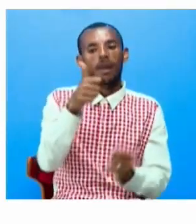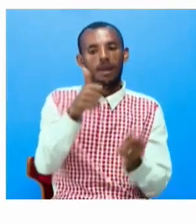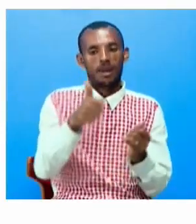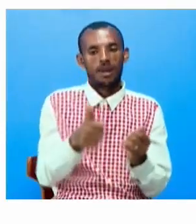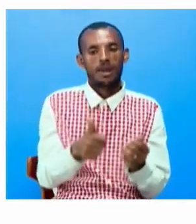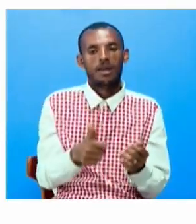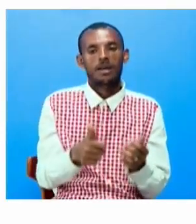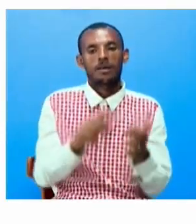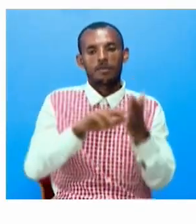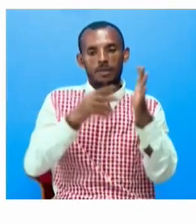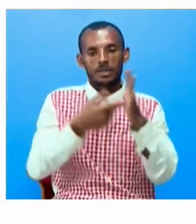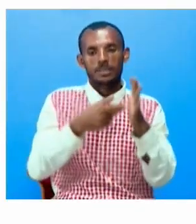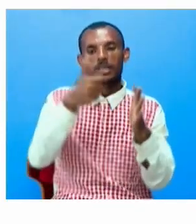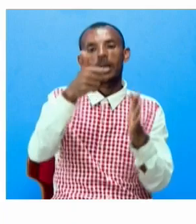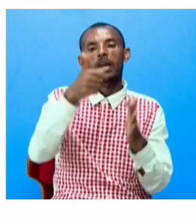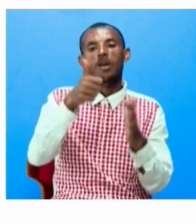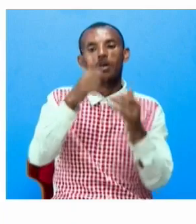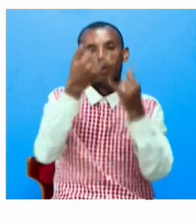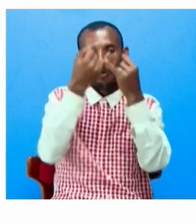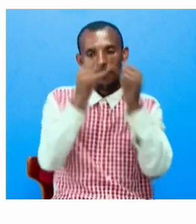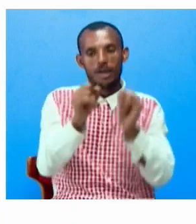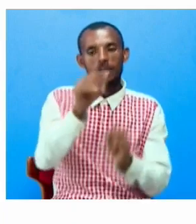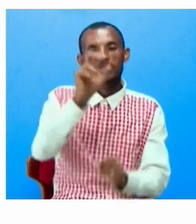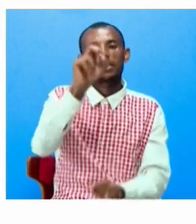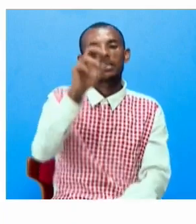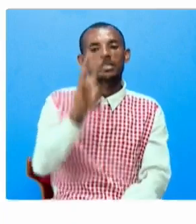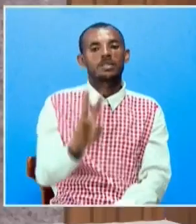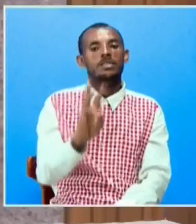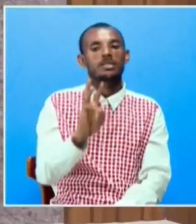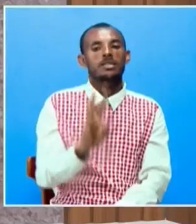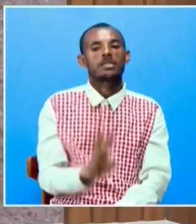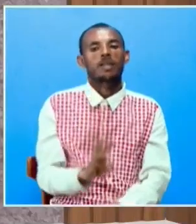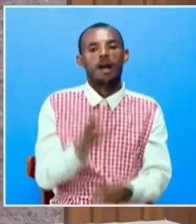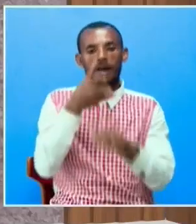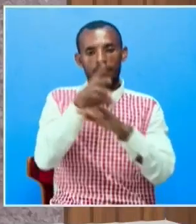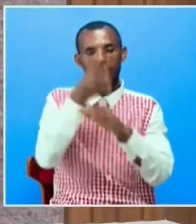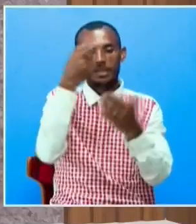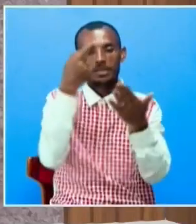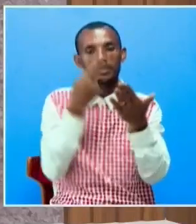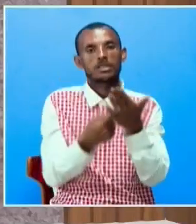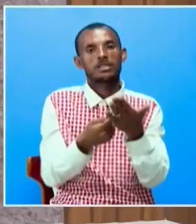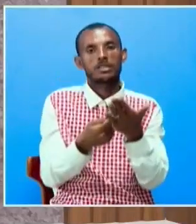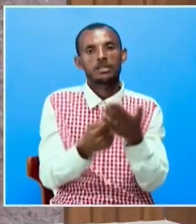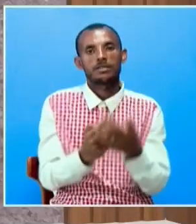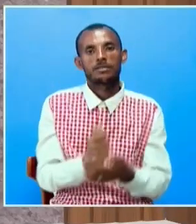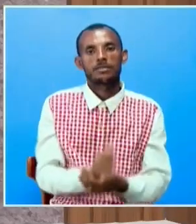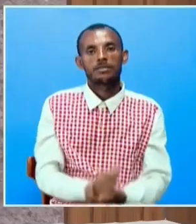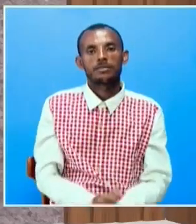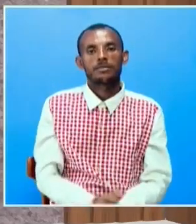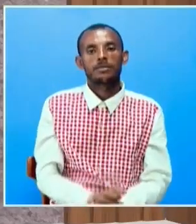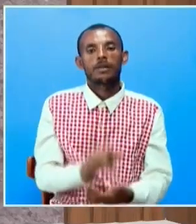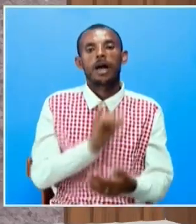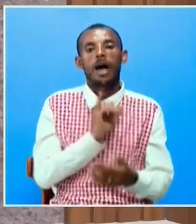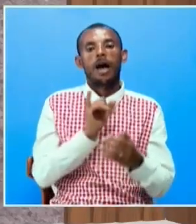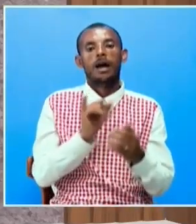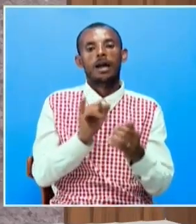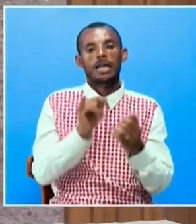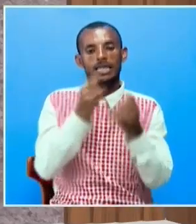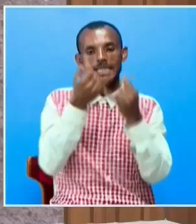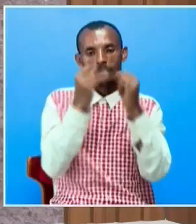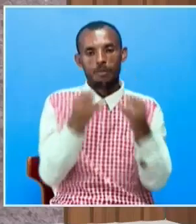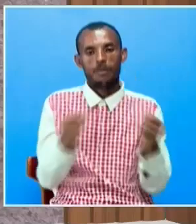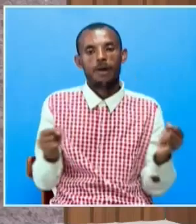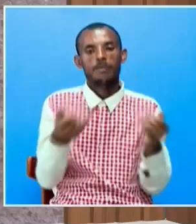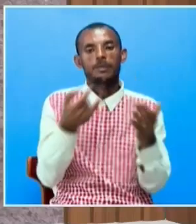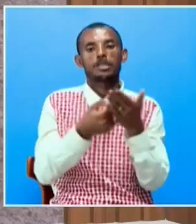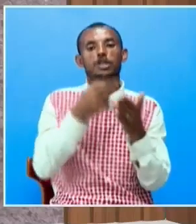10 over 36. After this, I can simplify